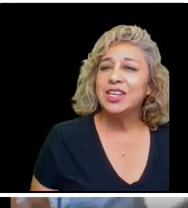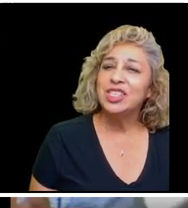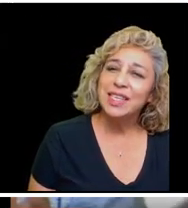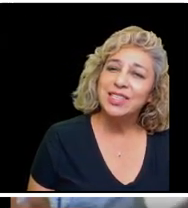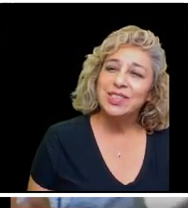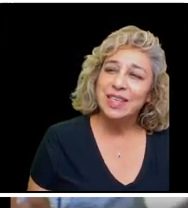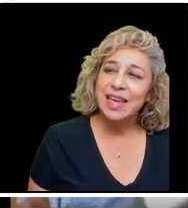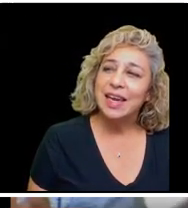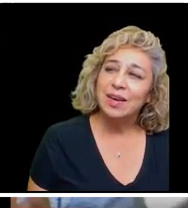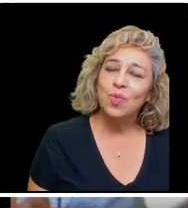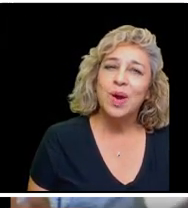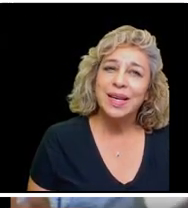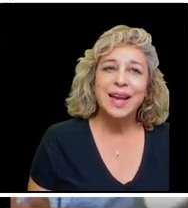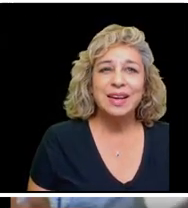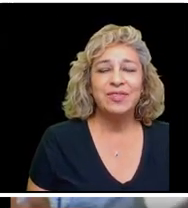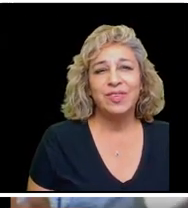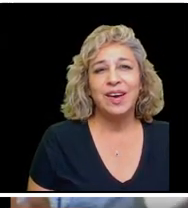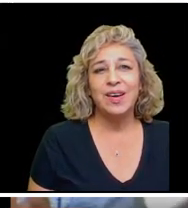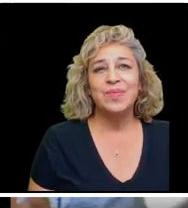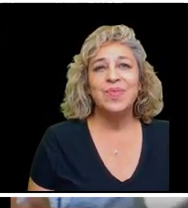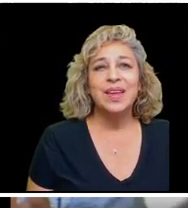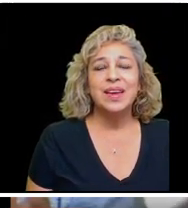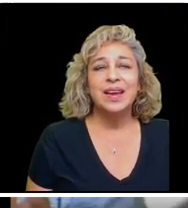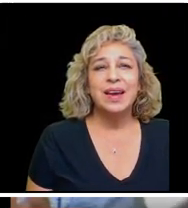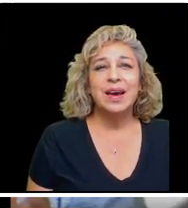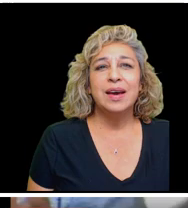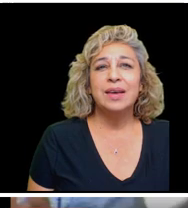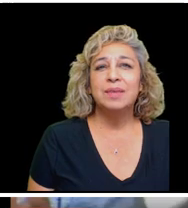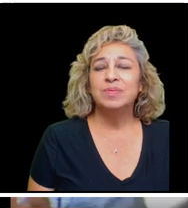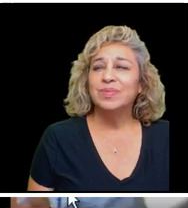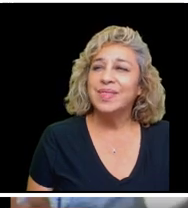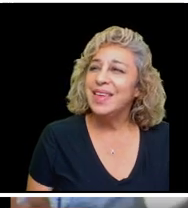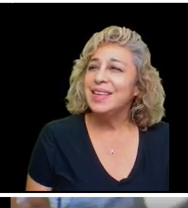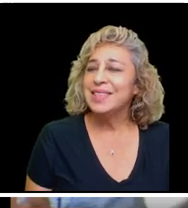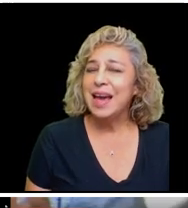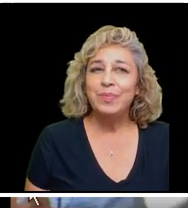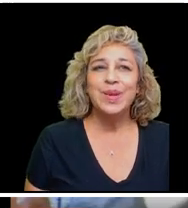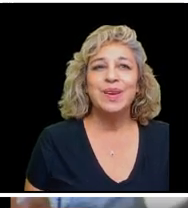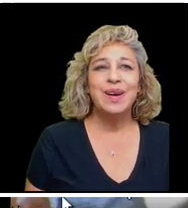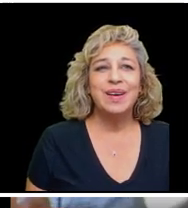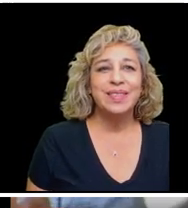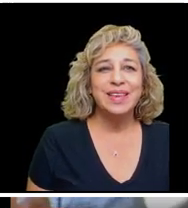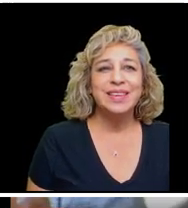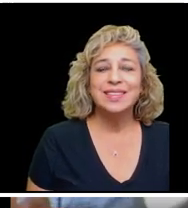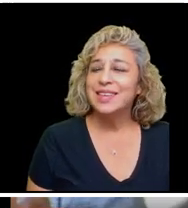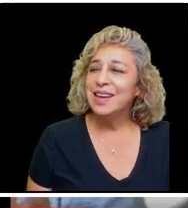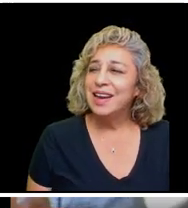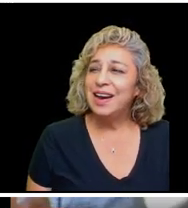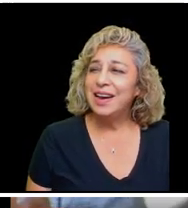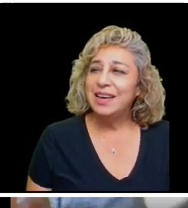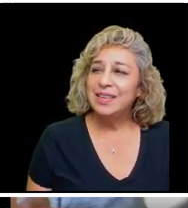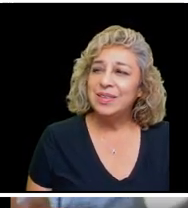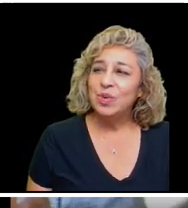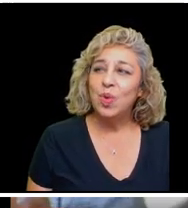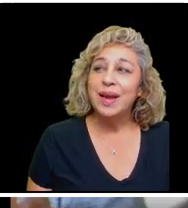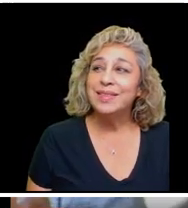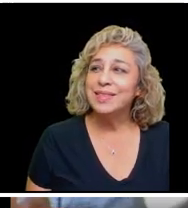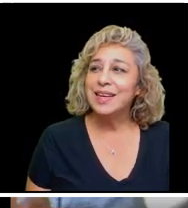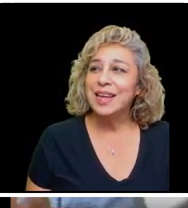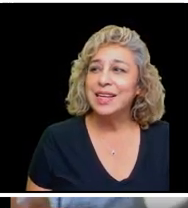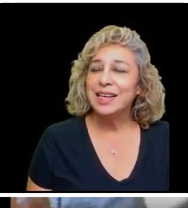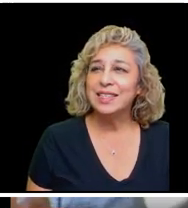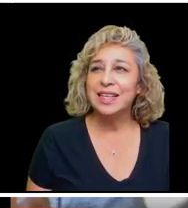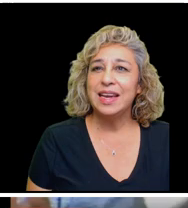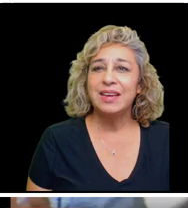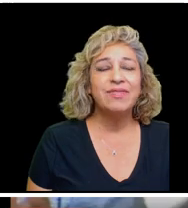just let you see what kind of things happen on these runs